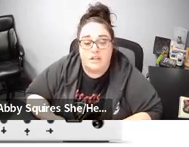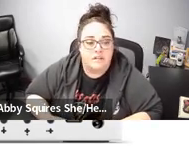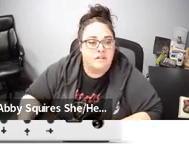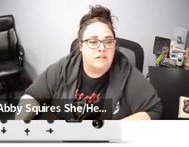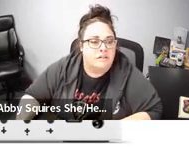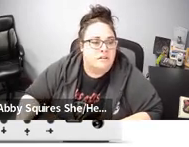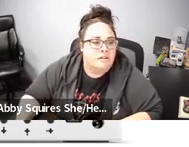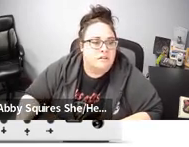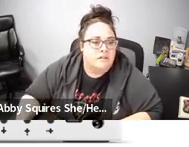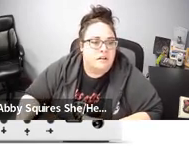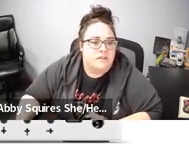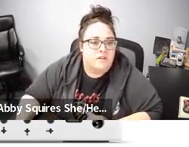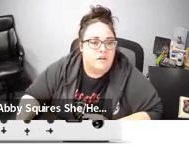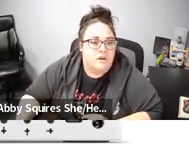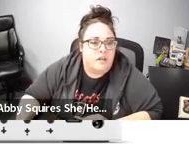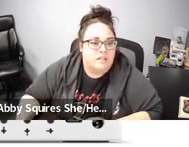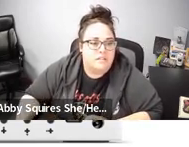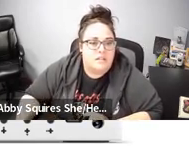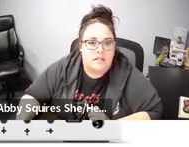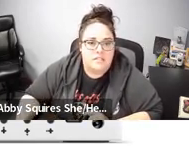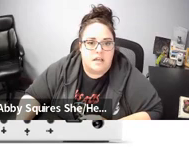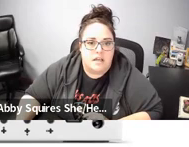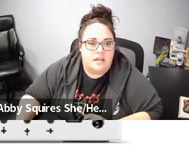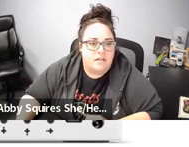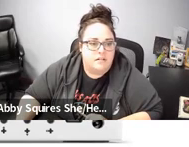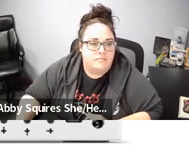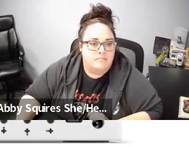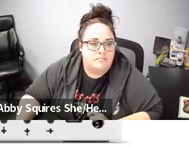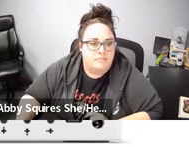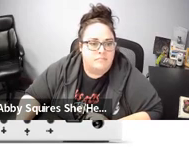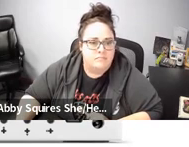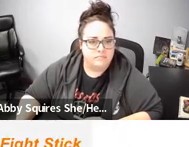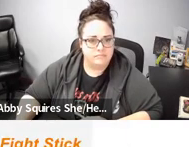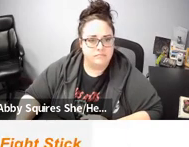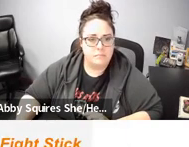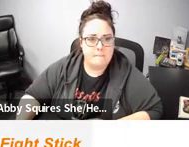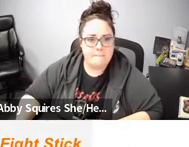anything you need. And then you can go ahead to the next slide.